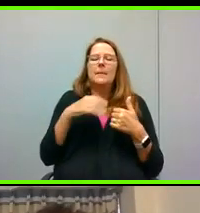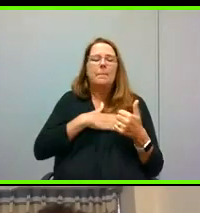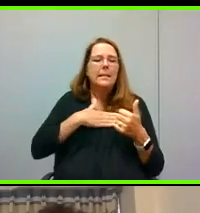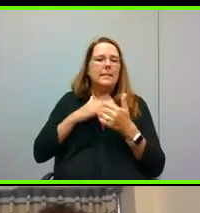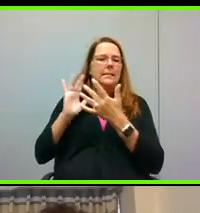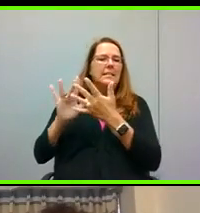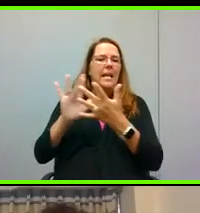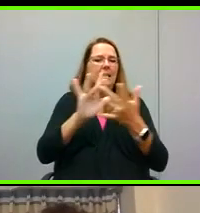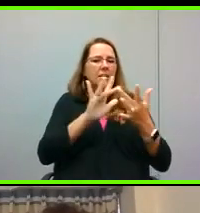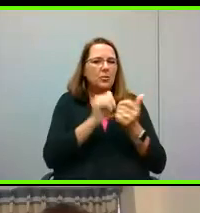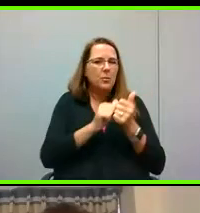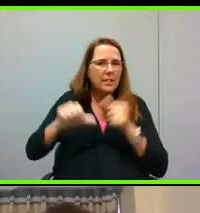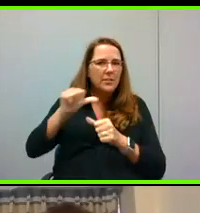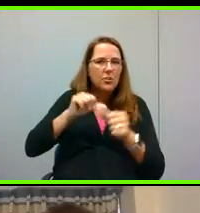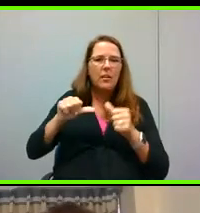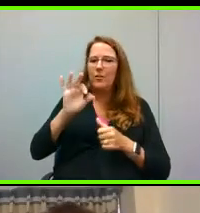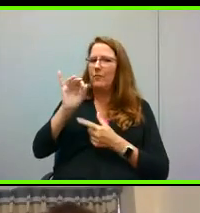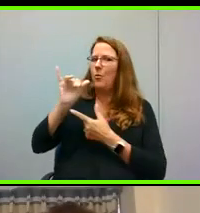FOIA compliant.